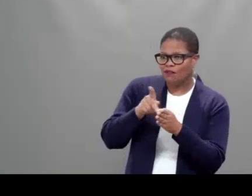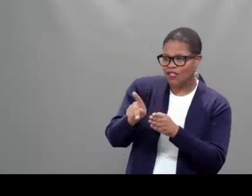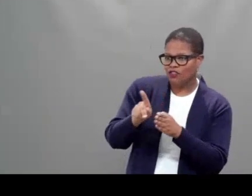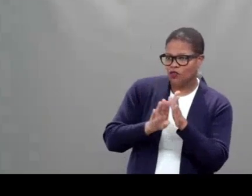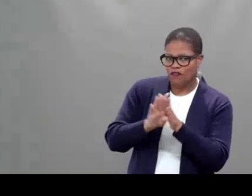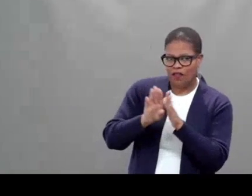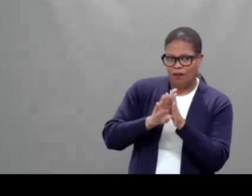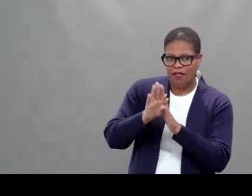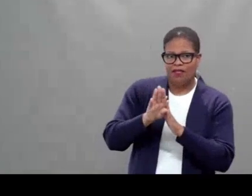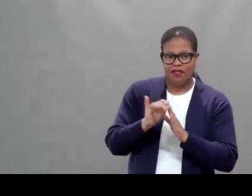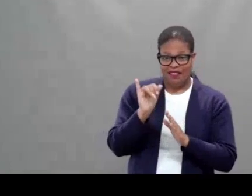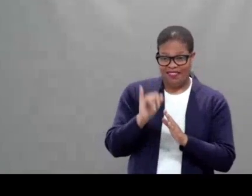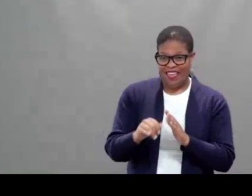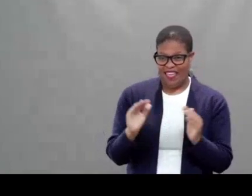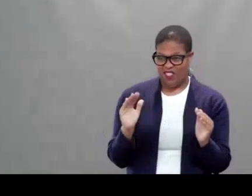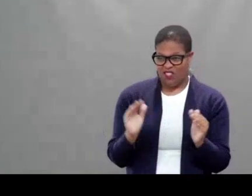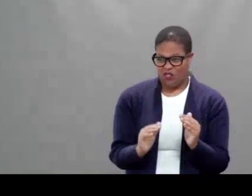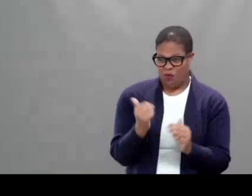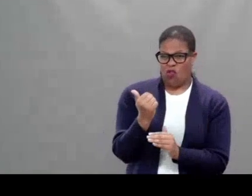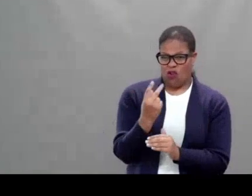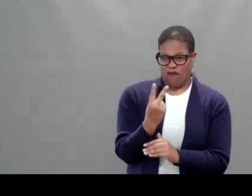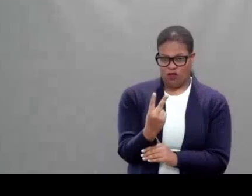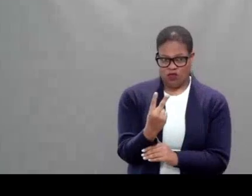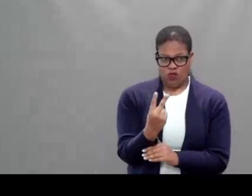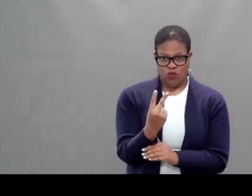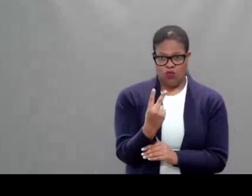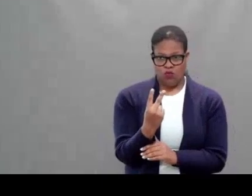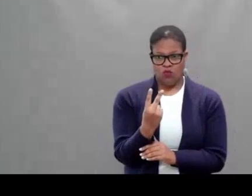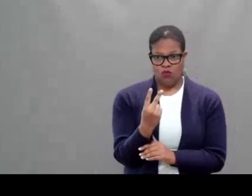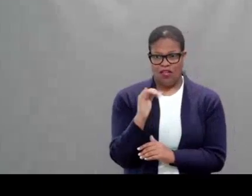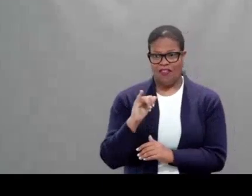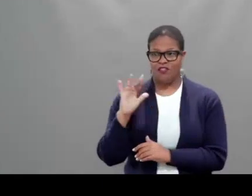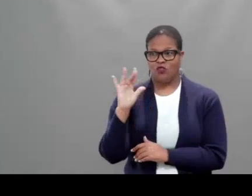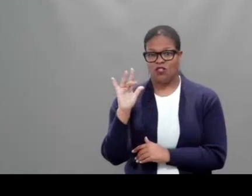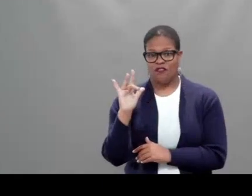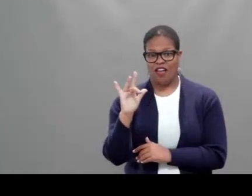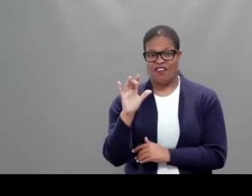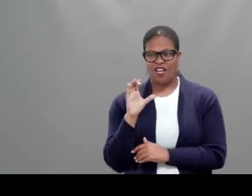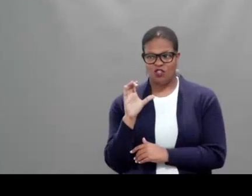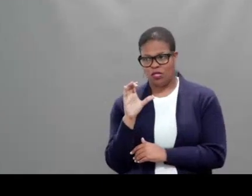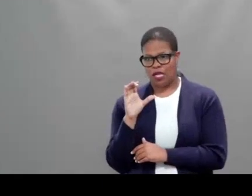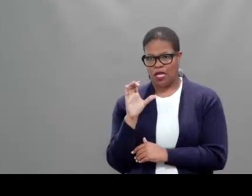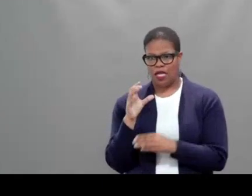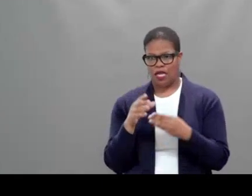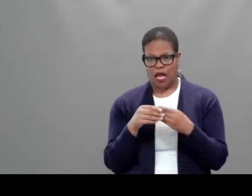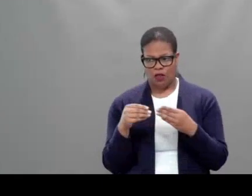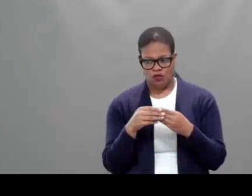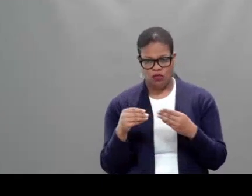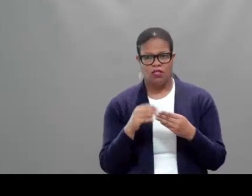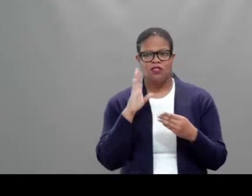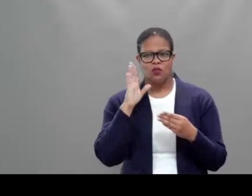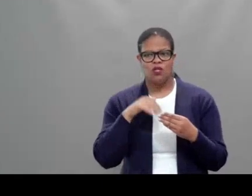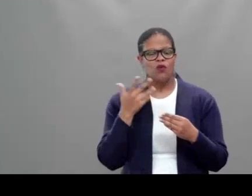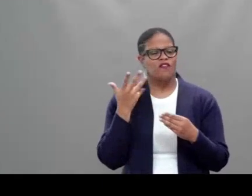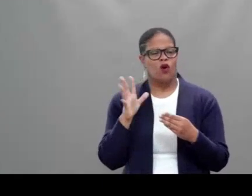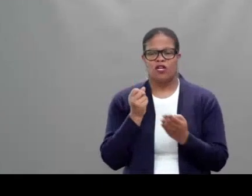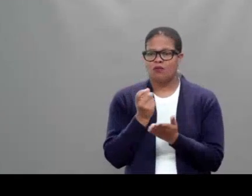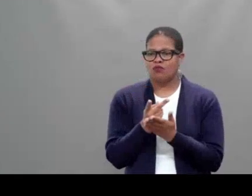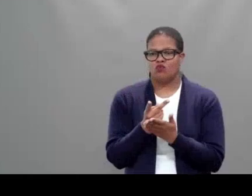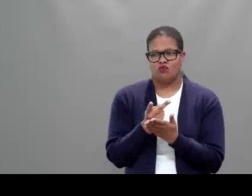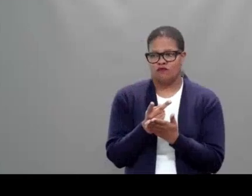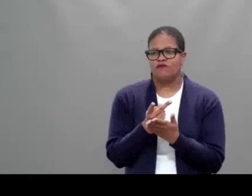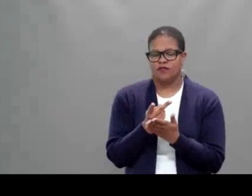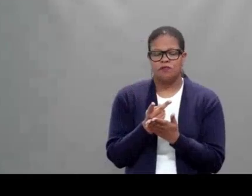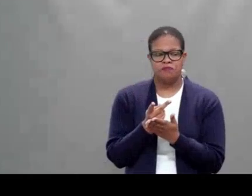development. That one is the smaller of the 2 grants, and that's $2,500. So we know we've already been approved for